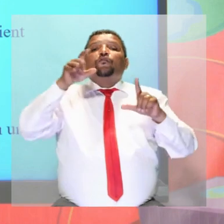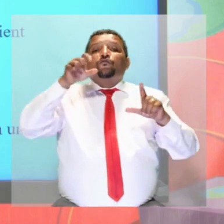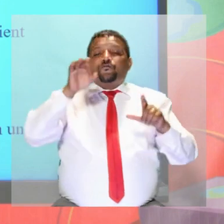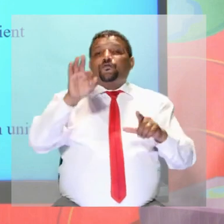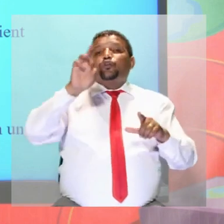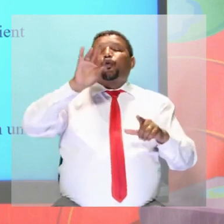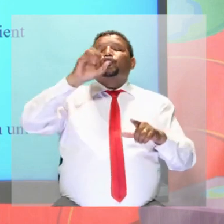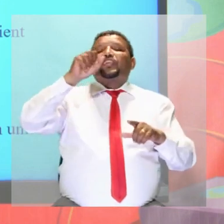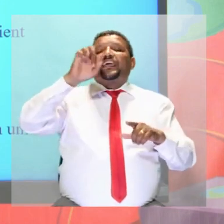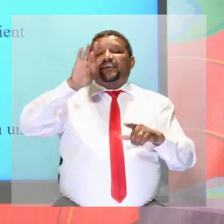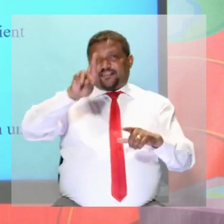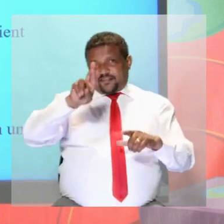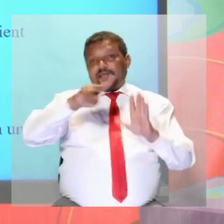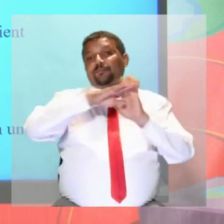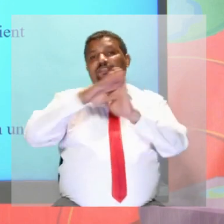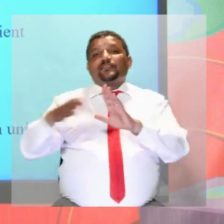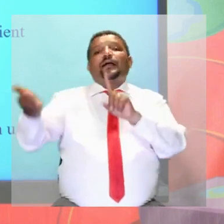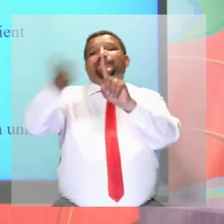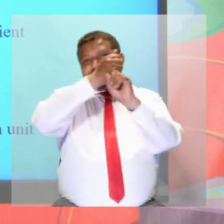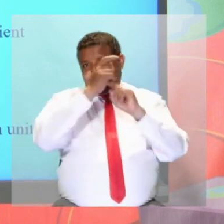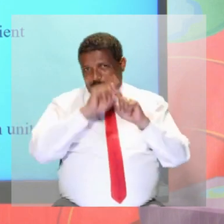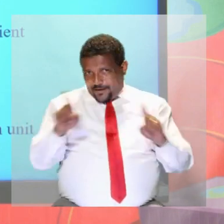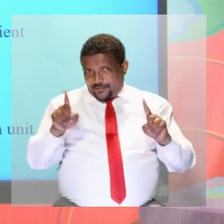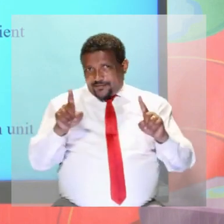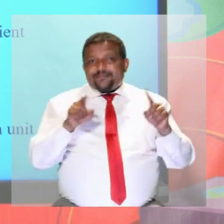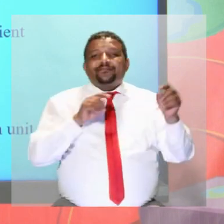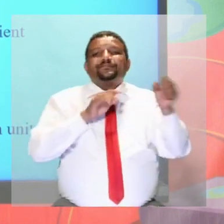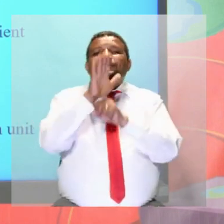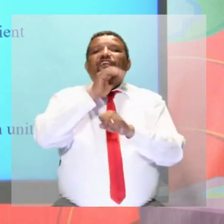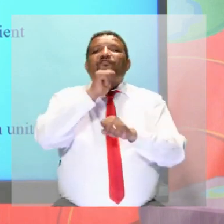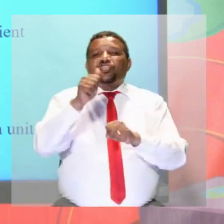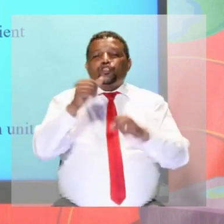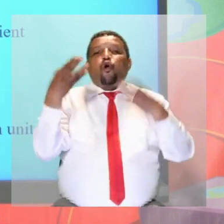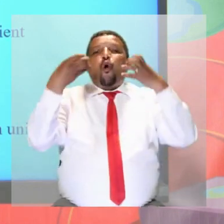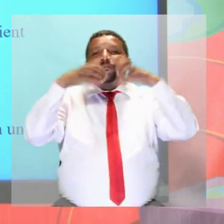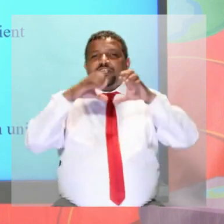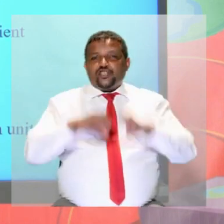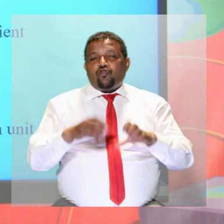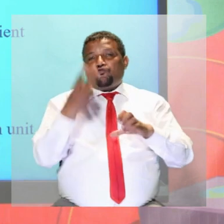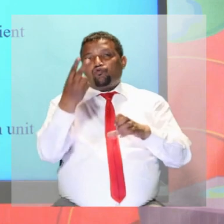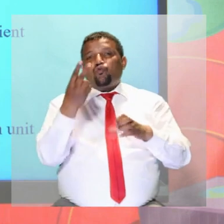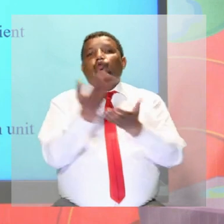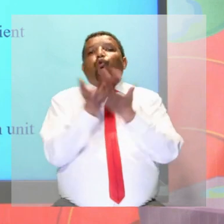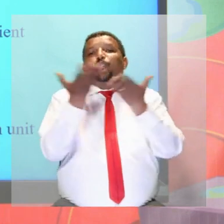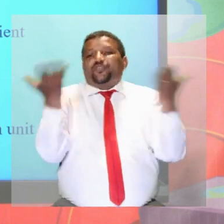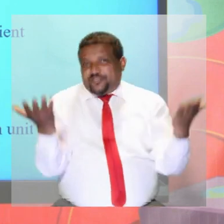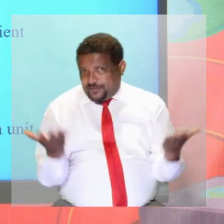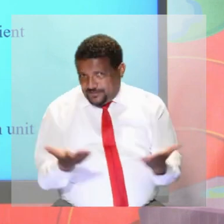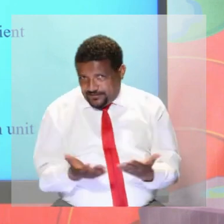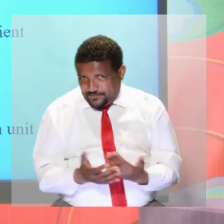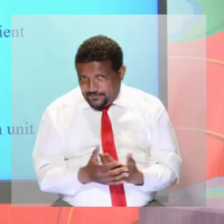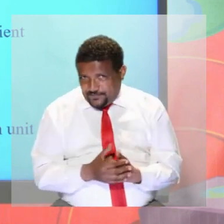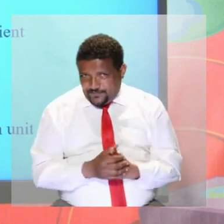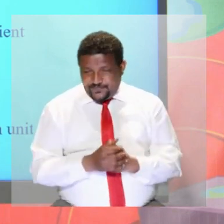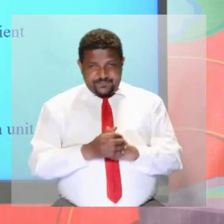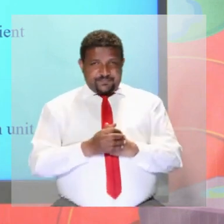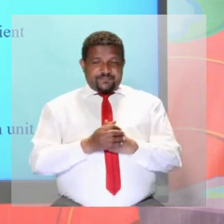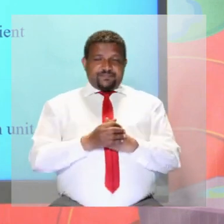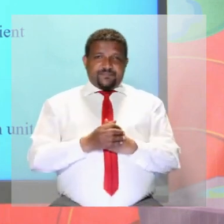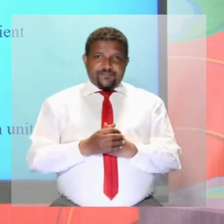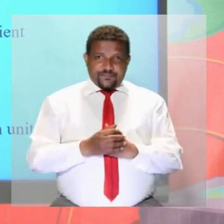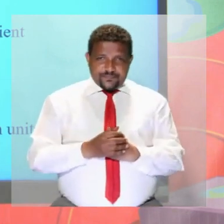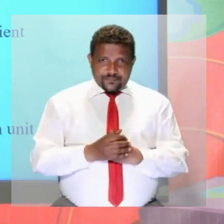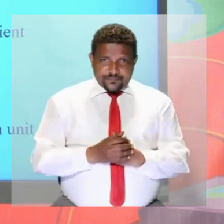frontier represents attainable but inefficient combinations of the 2 commodities.